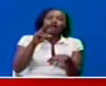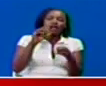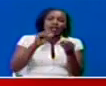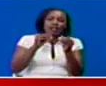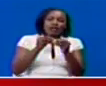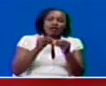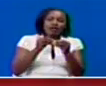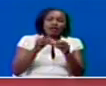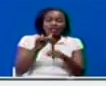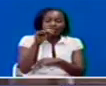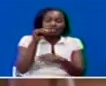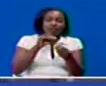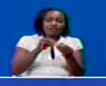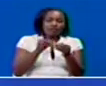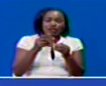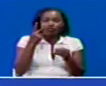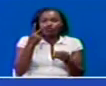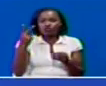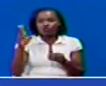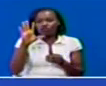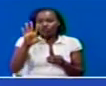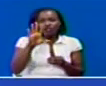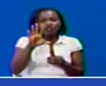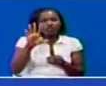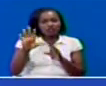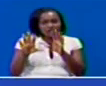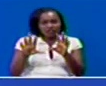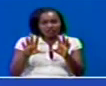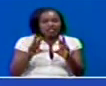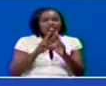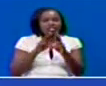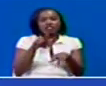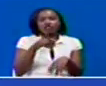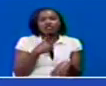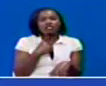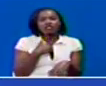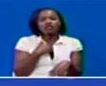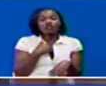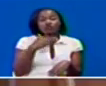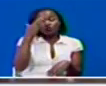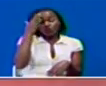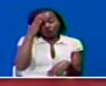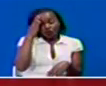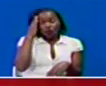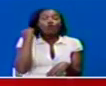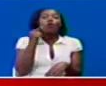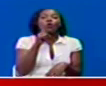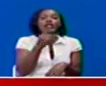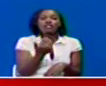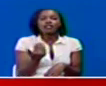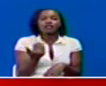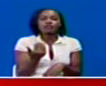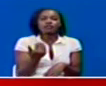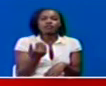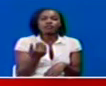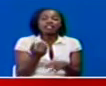code 22252, get your results. You will notice one thing. It's